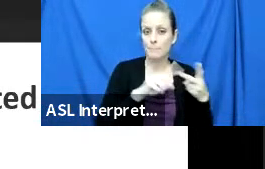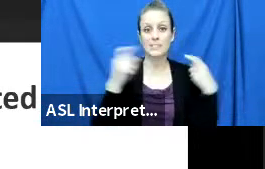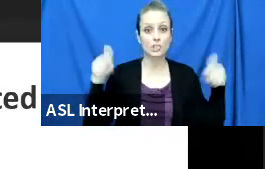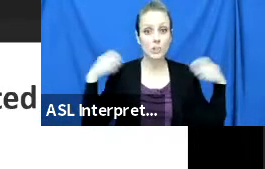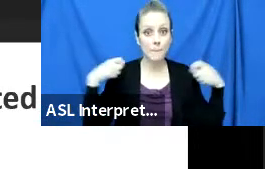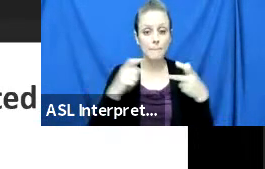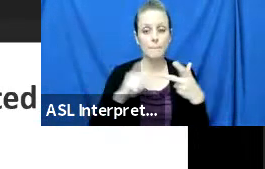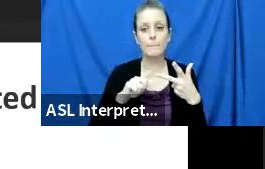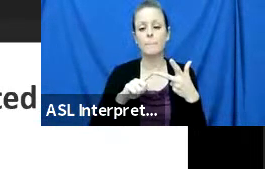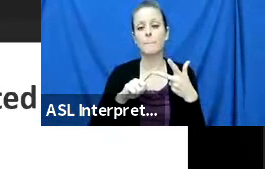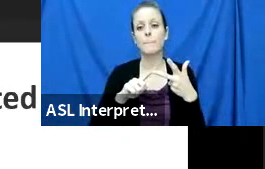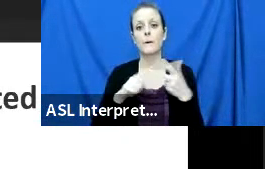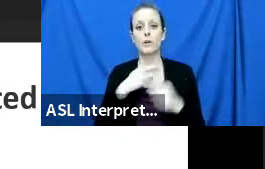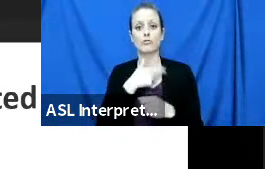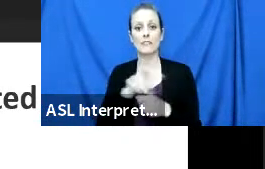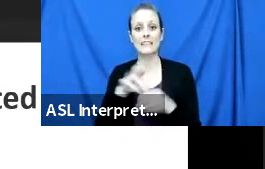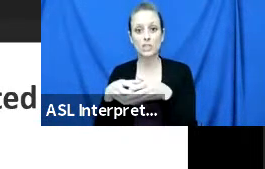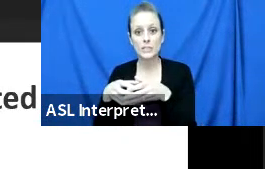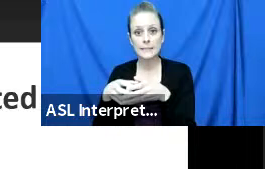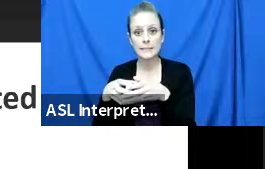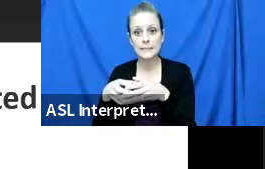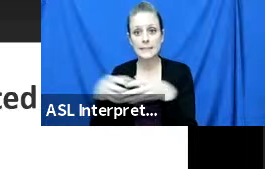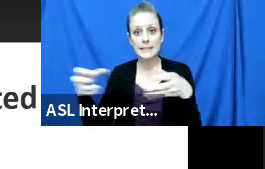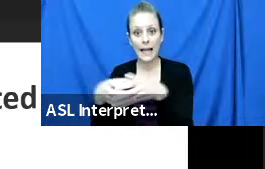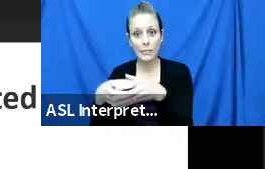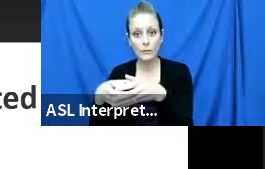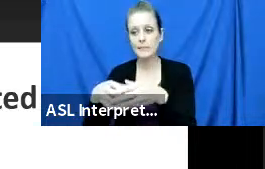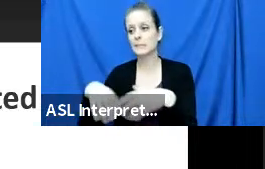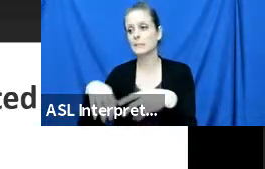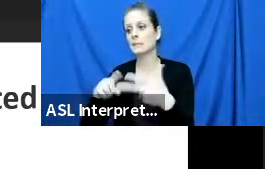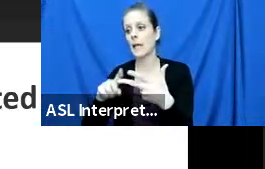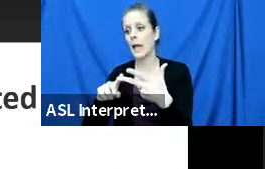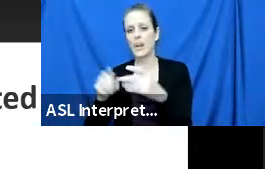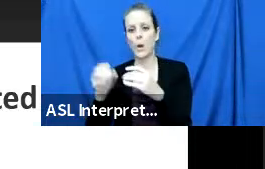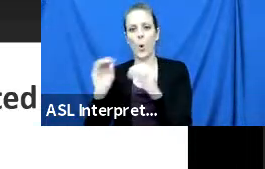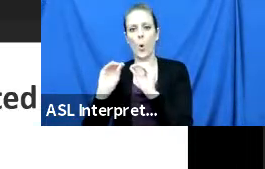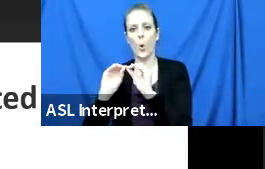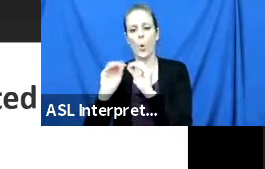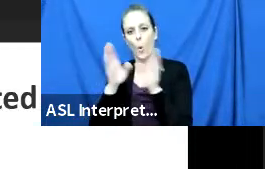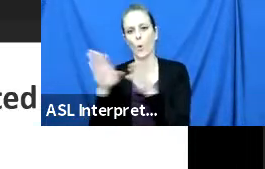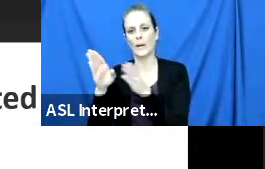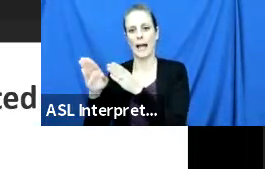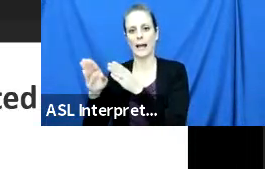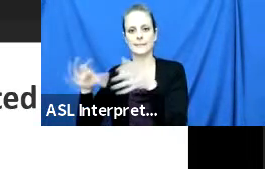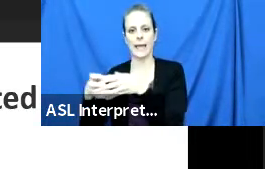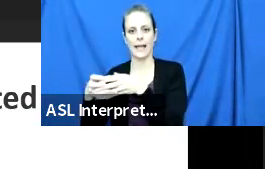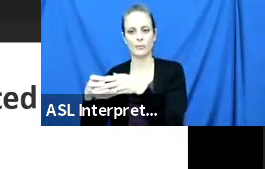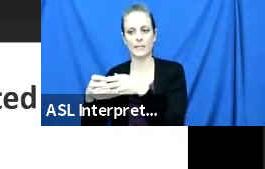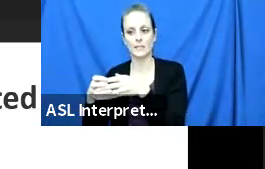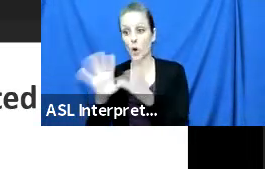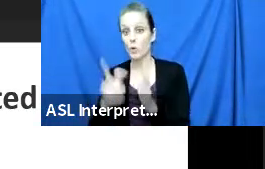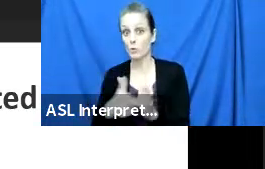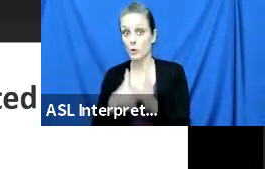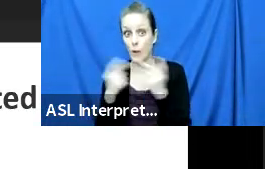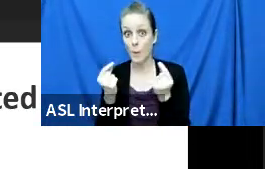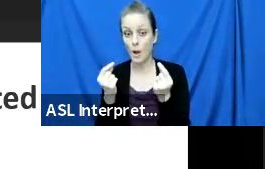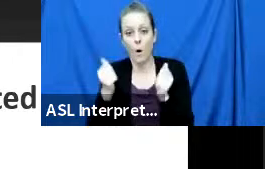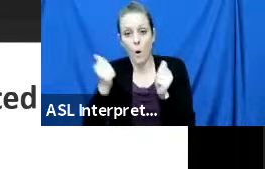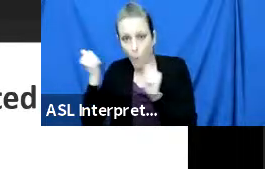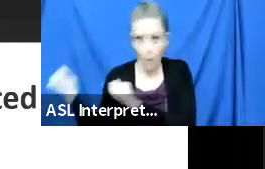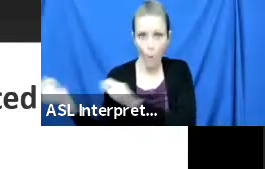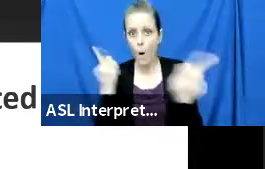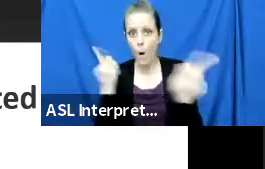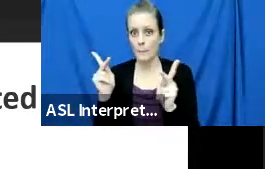and organized gatherings. So the requirements are that every individual needs to be fully